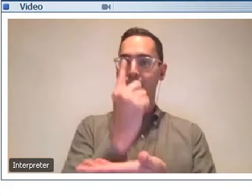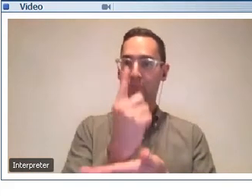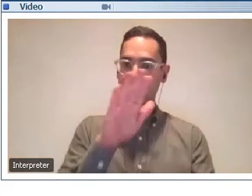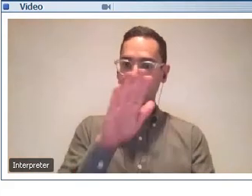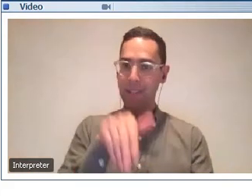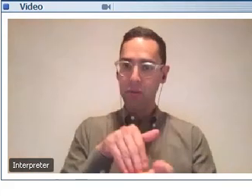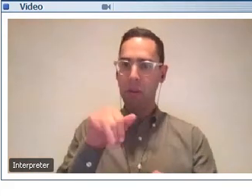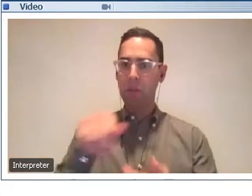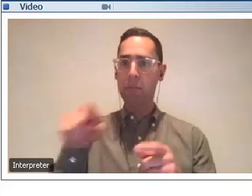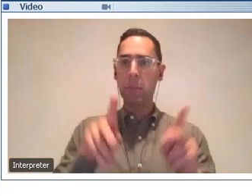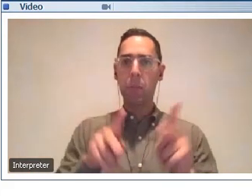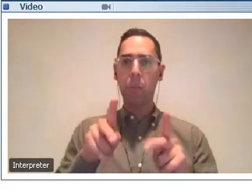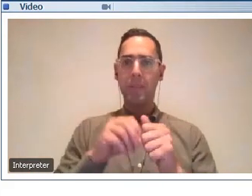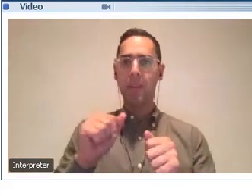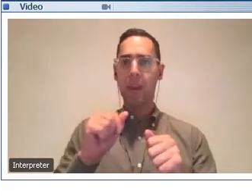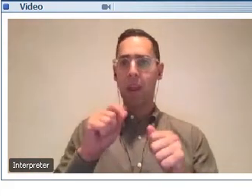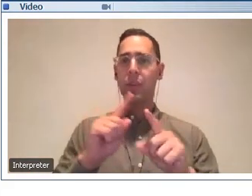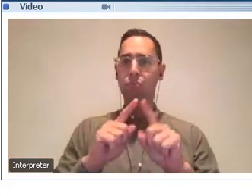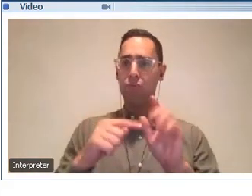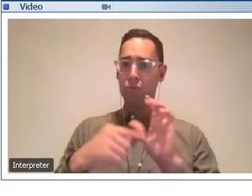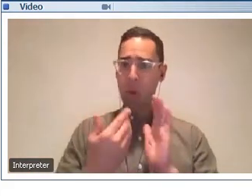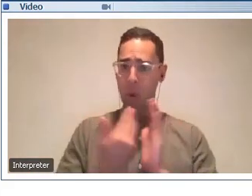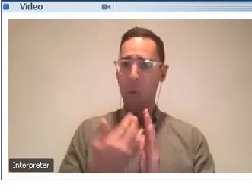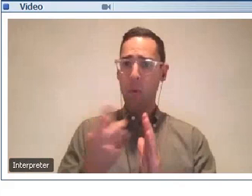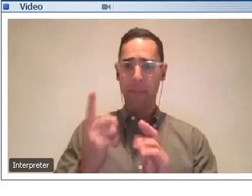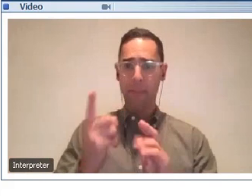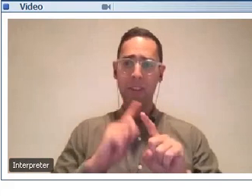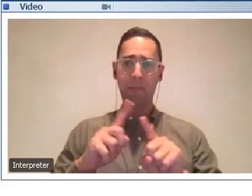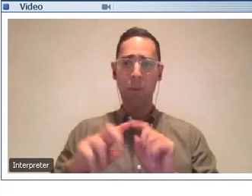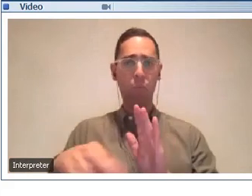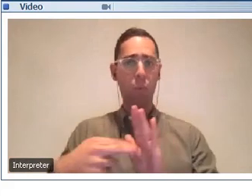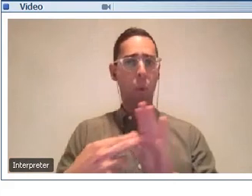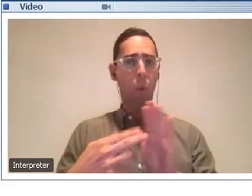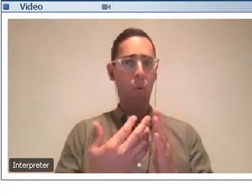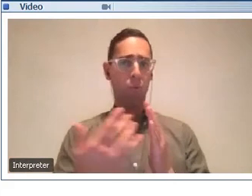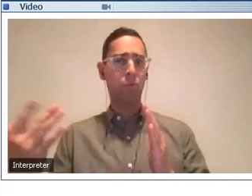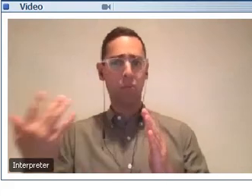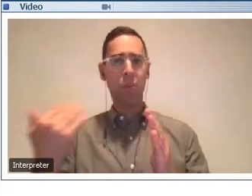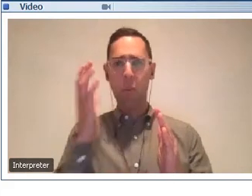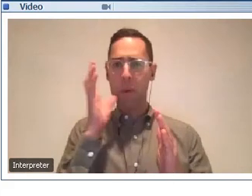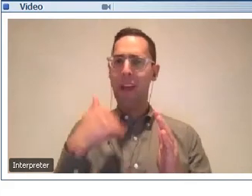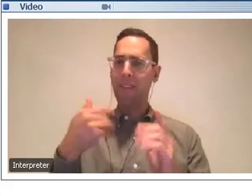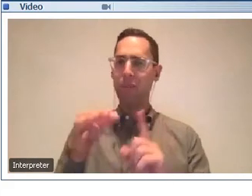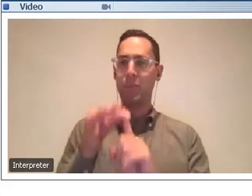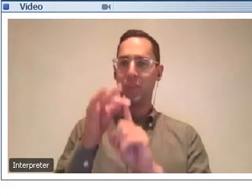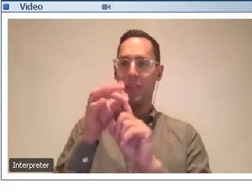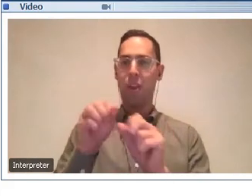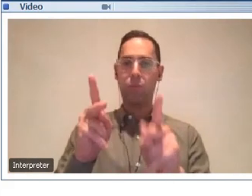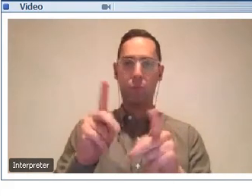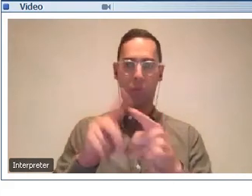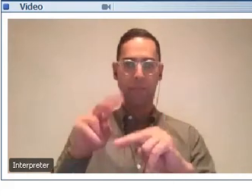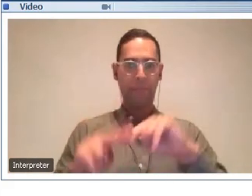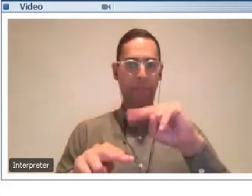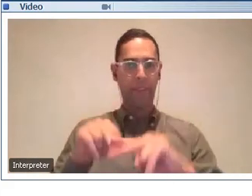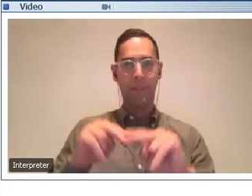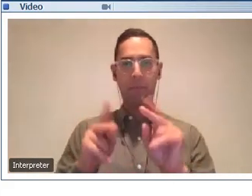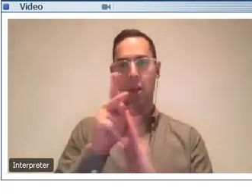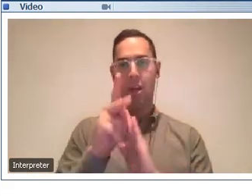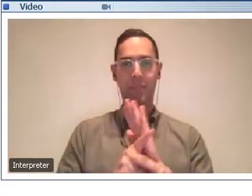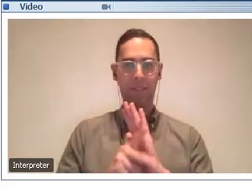roles, I think we're going to have unique opportunities to build policy that helps